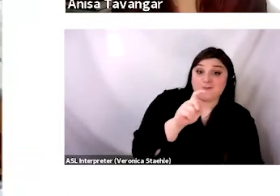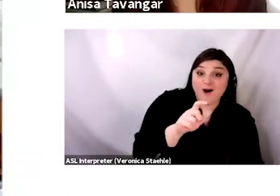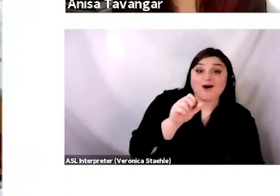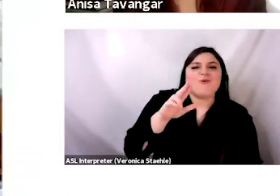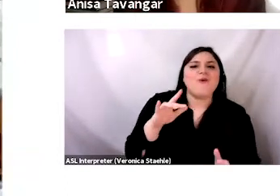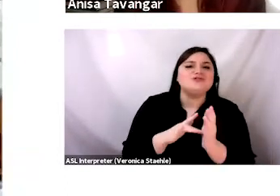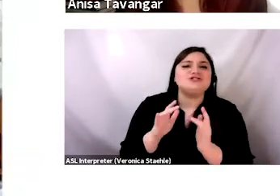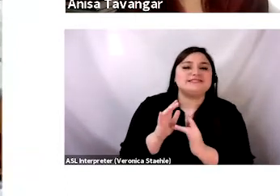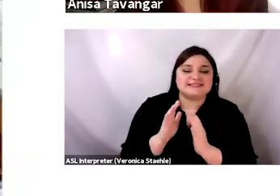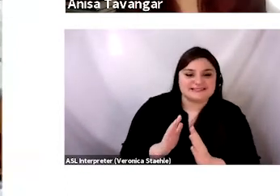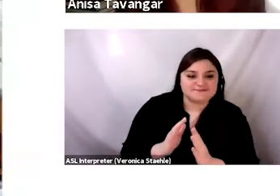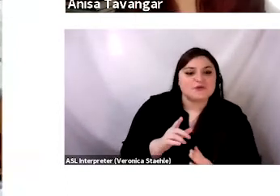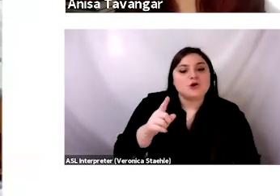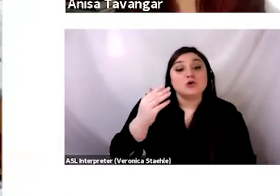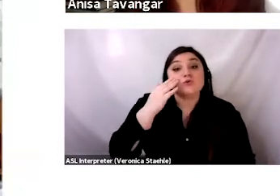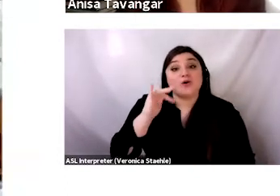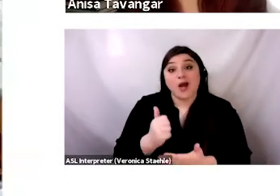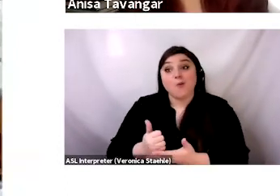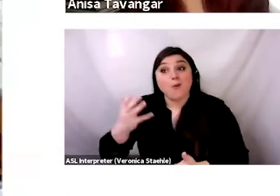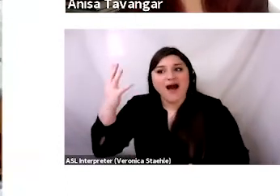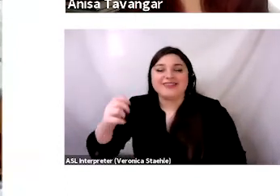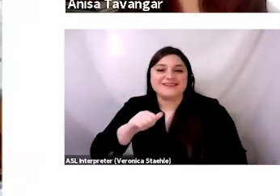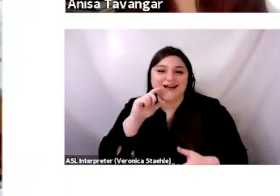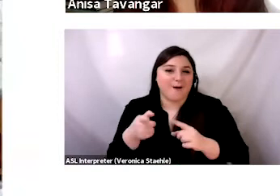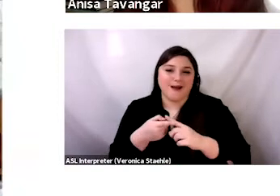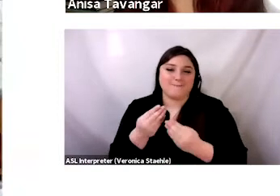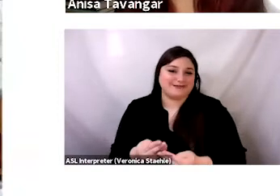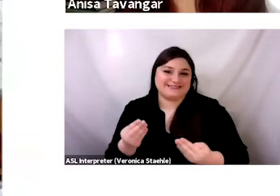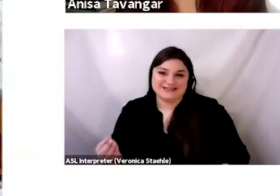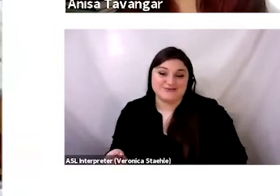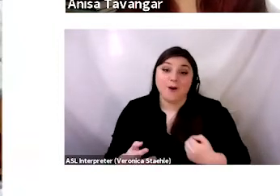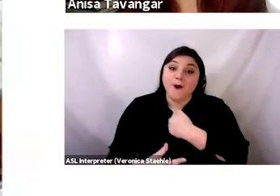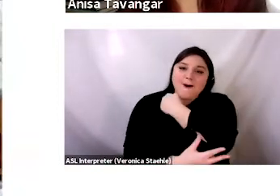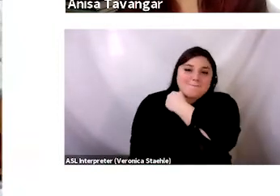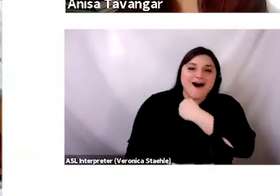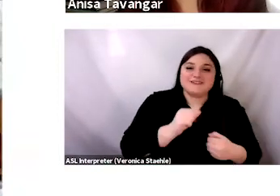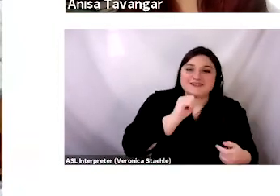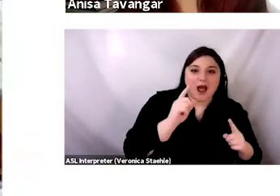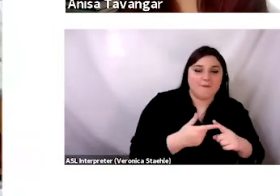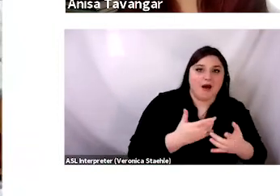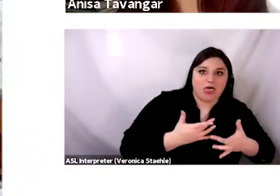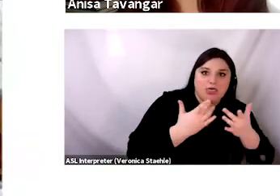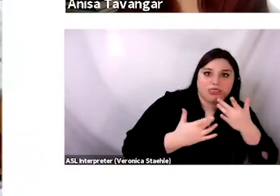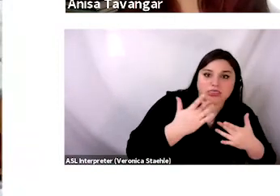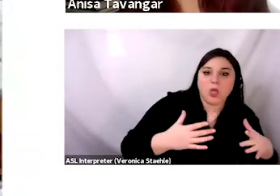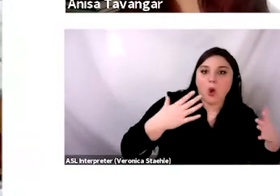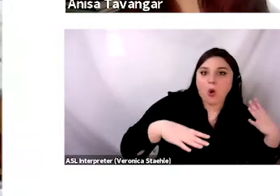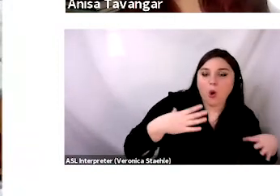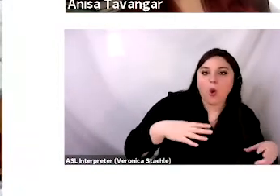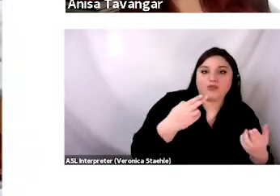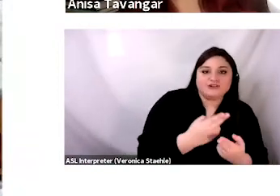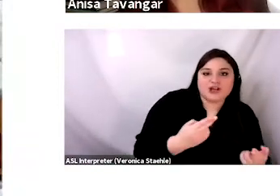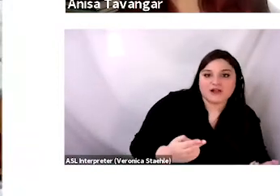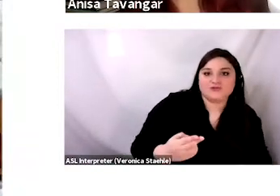come to see that real wealth is not material wealth, and real poverty is not just the lack of food, shelter, and clothing. Real poverty